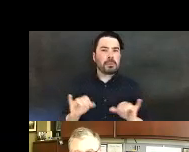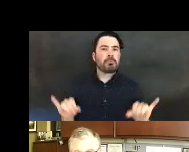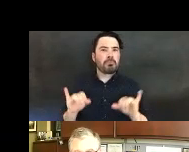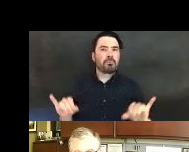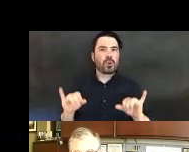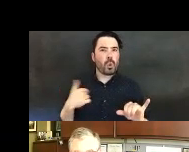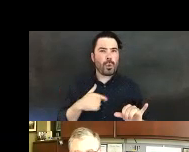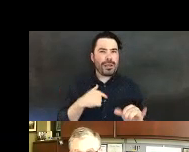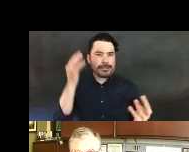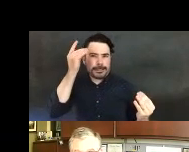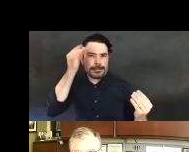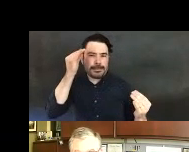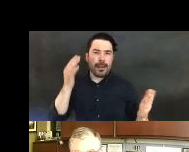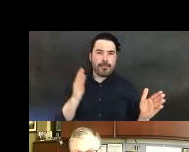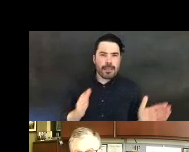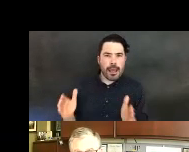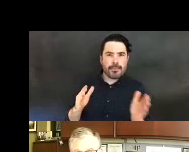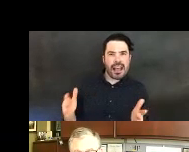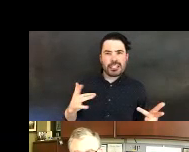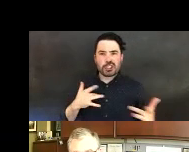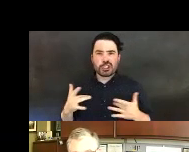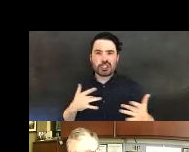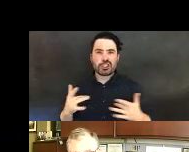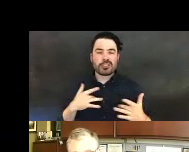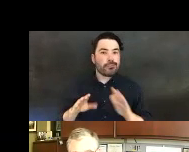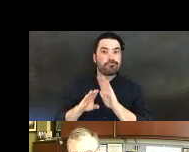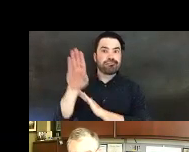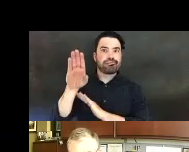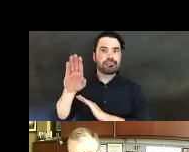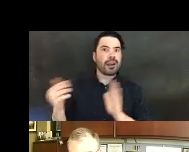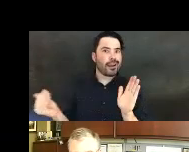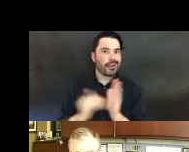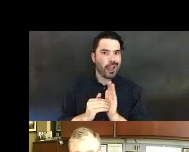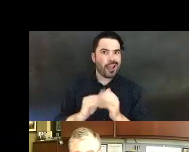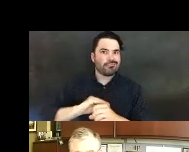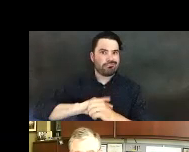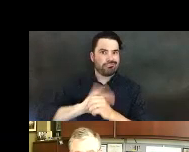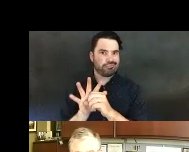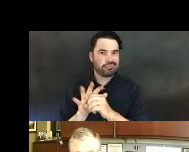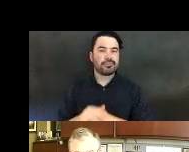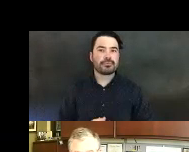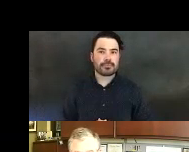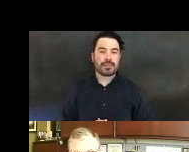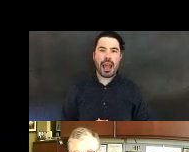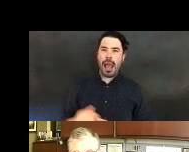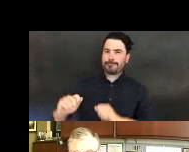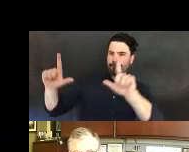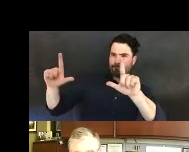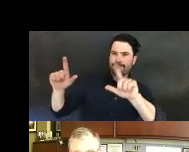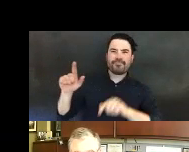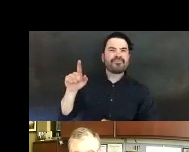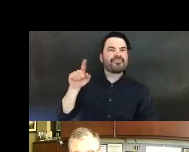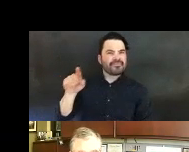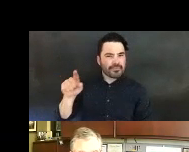concerned about the potential for a resurgence of the pandemic. I put this slide in just to remind us that we have